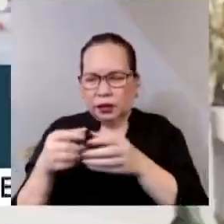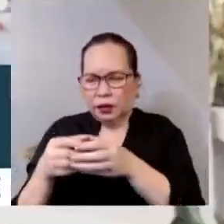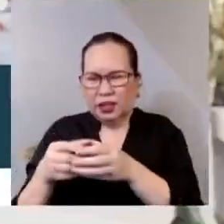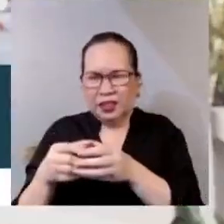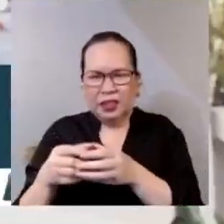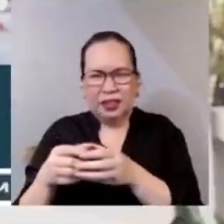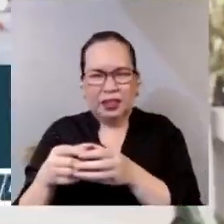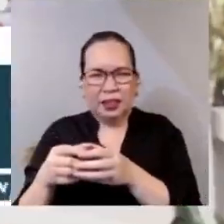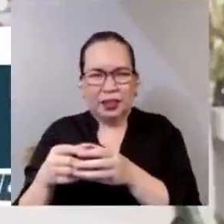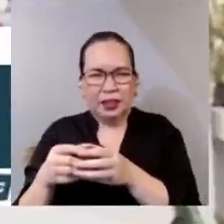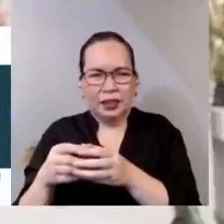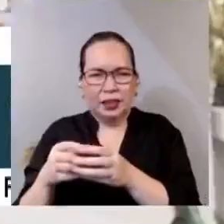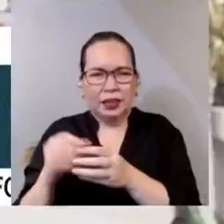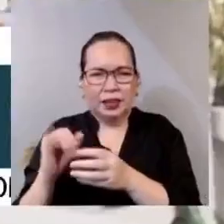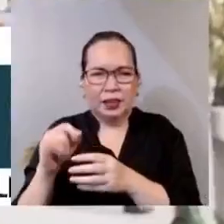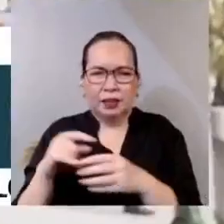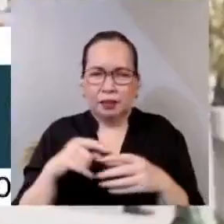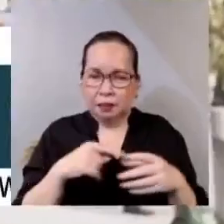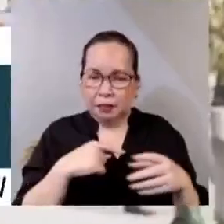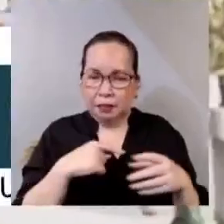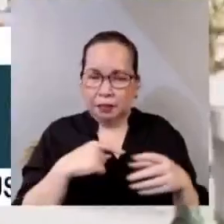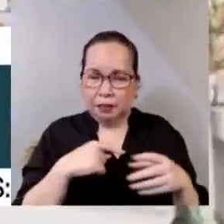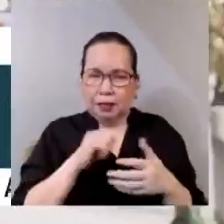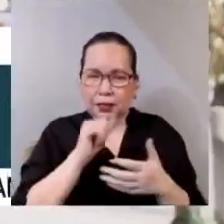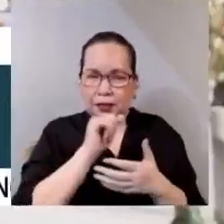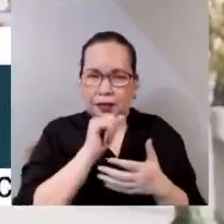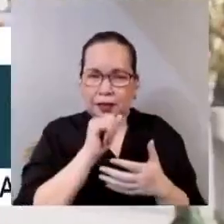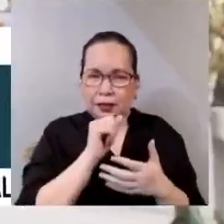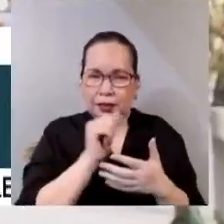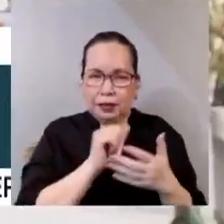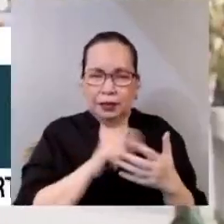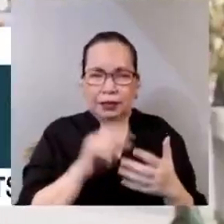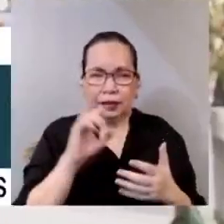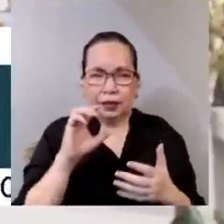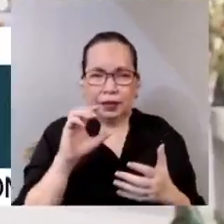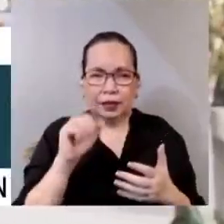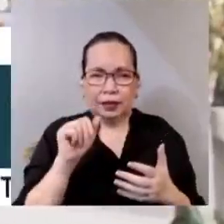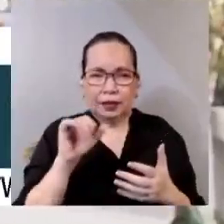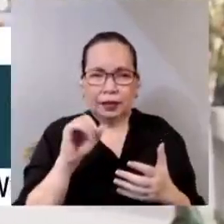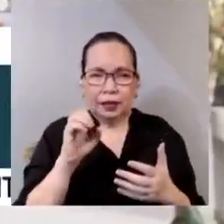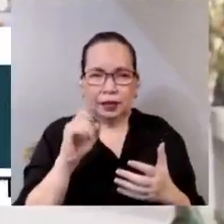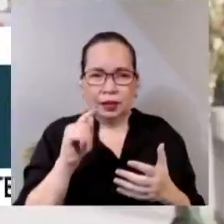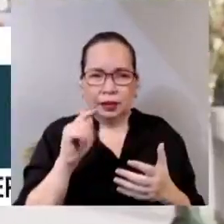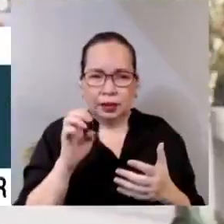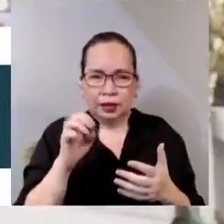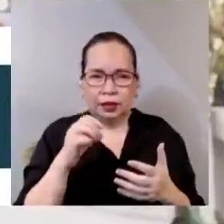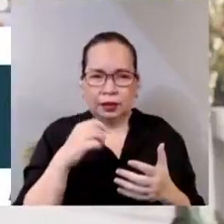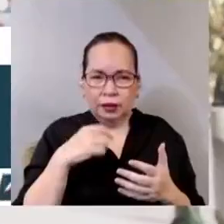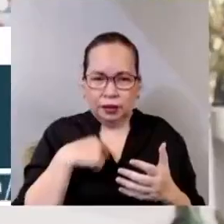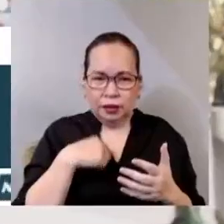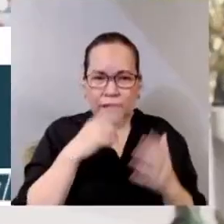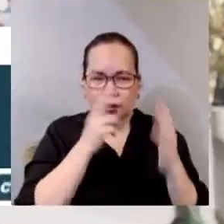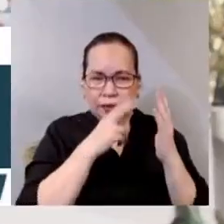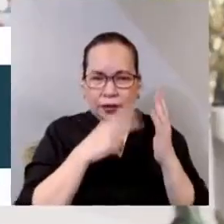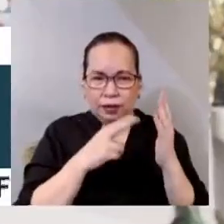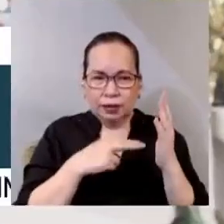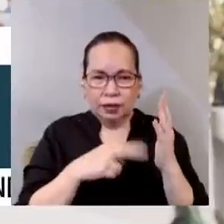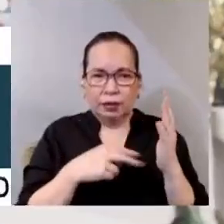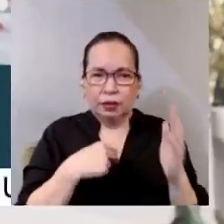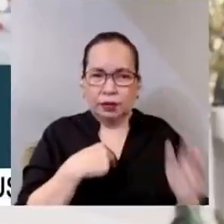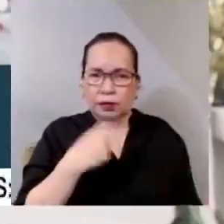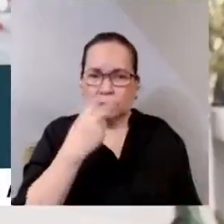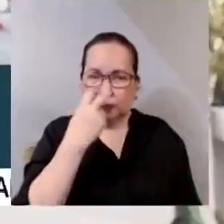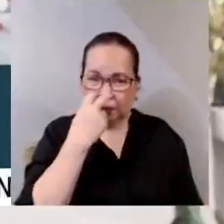name is Coyote, and I do painting, and I'm legally blind, but